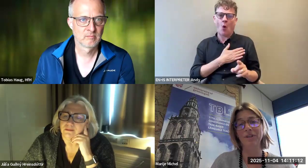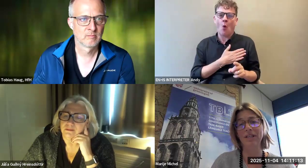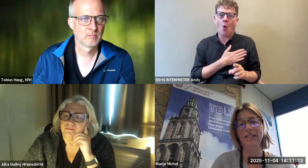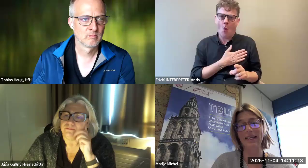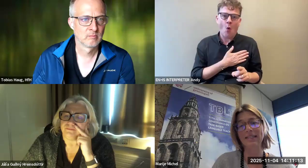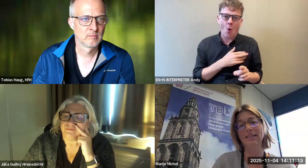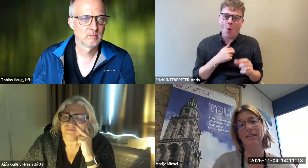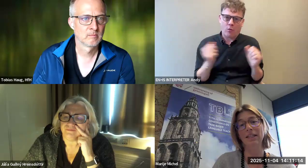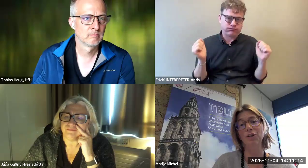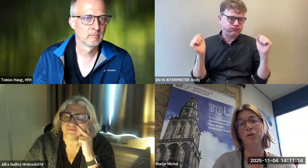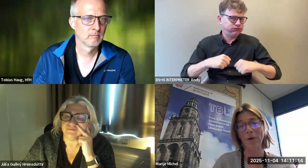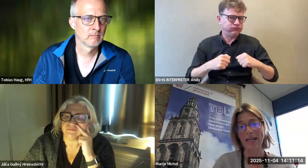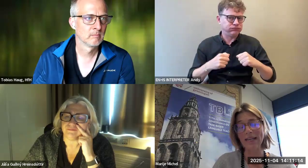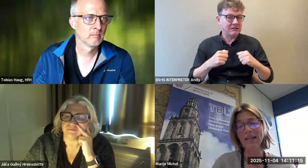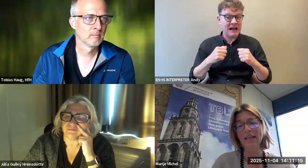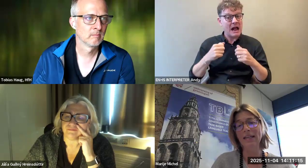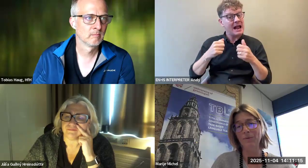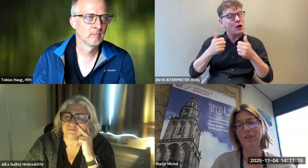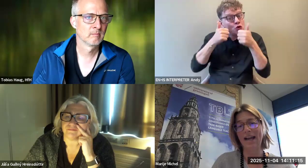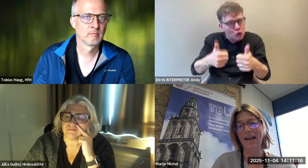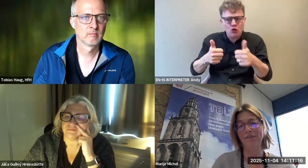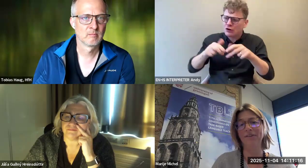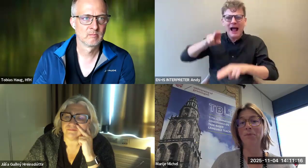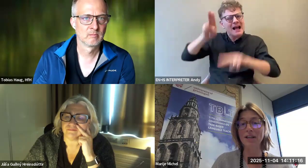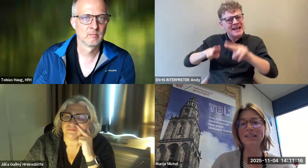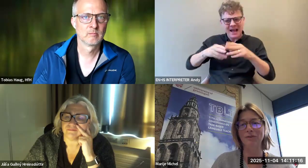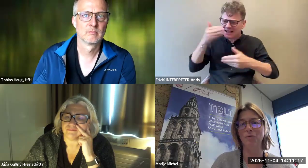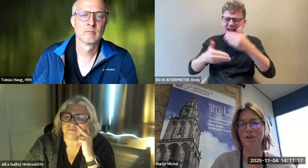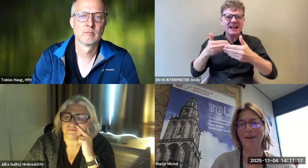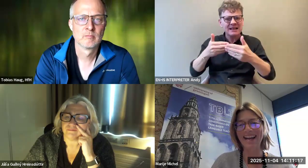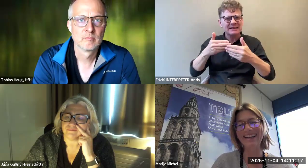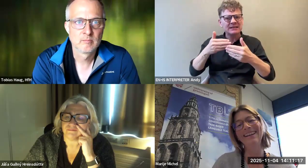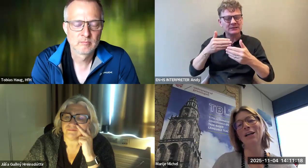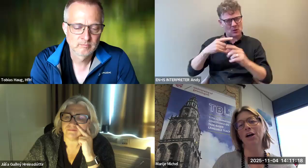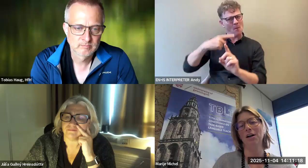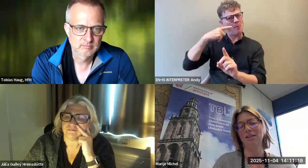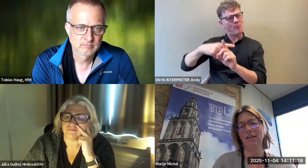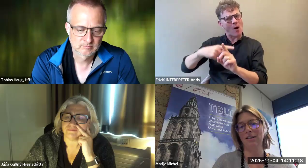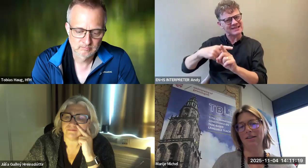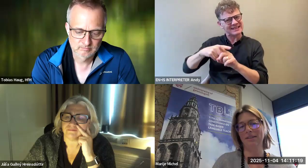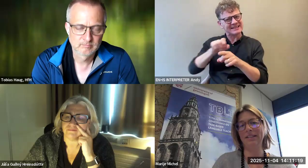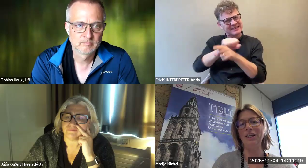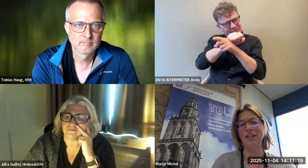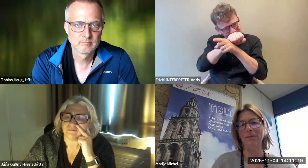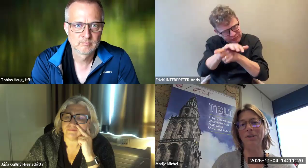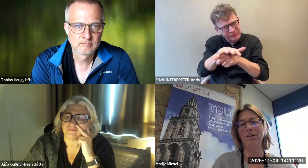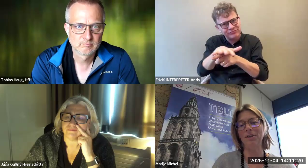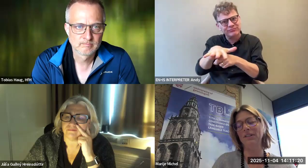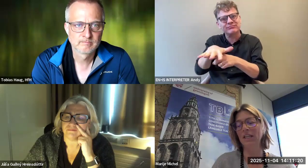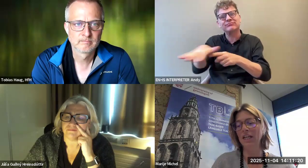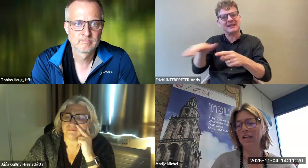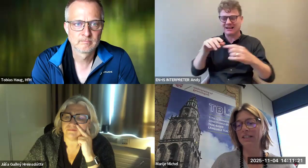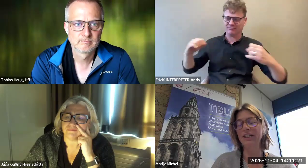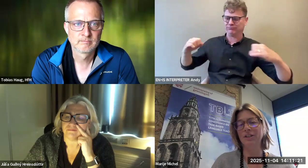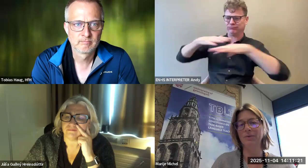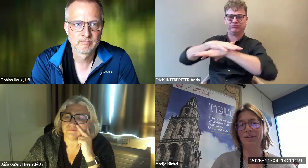think if we assess in a good way, it will have a positive washback on the teaching,